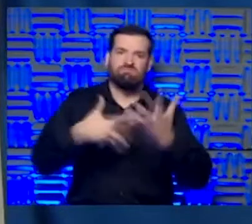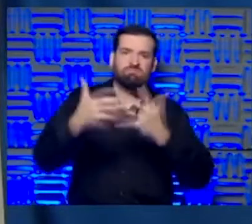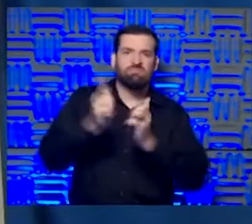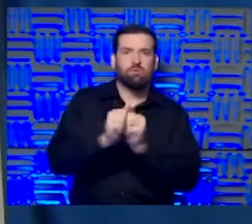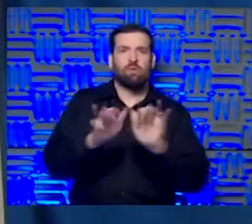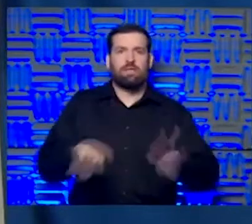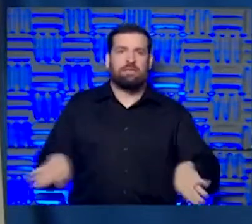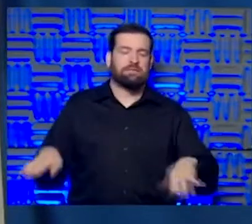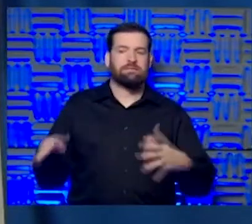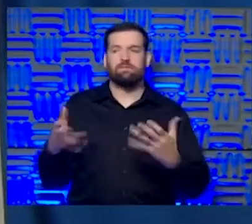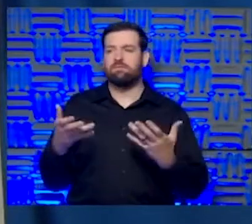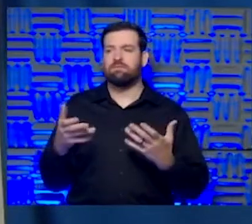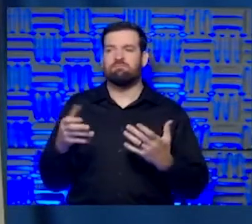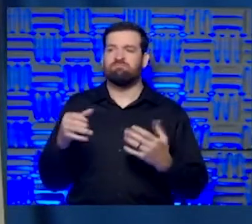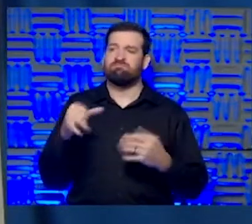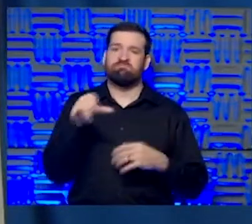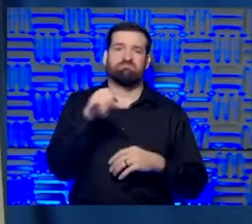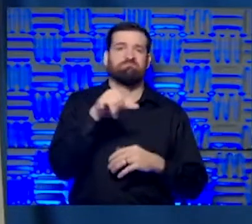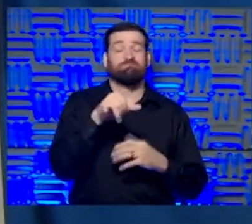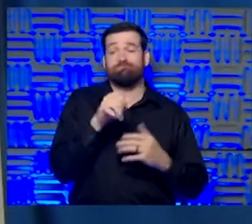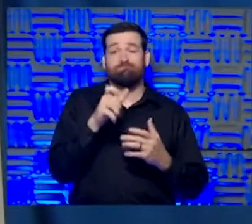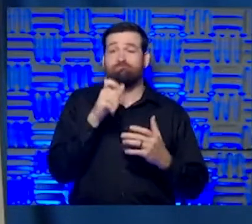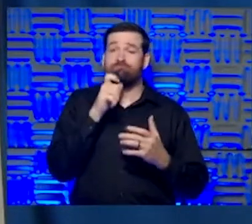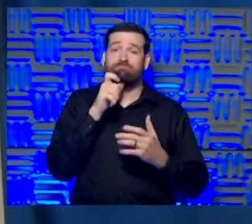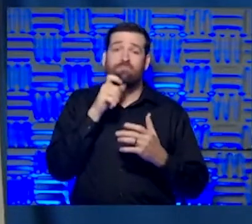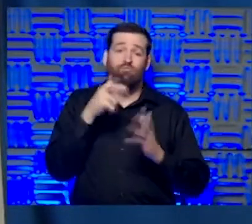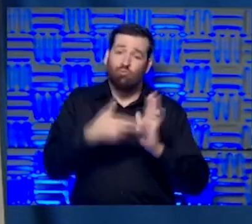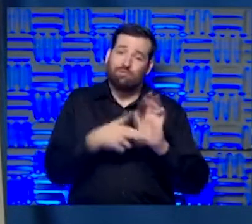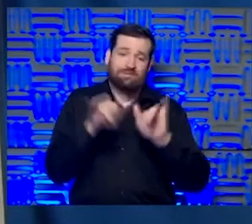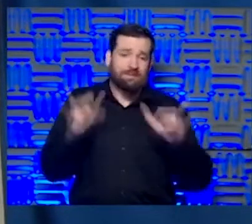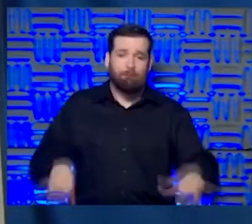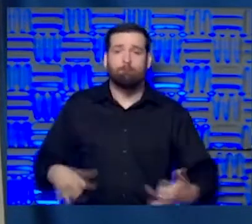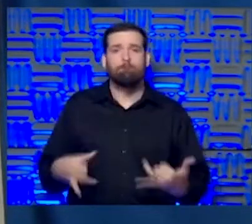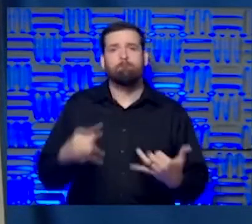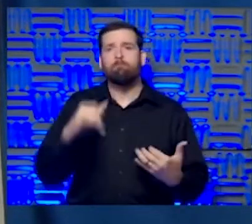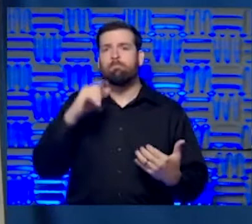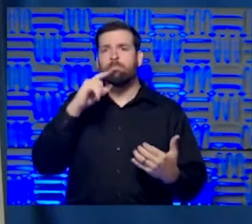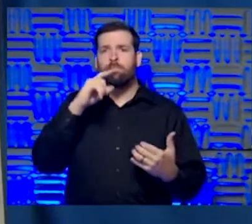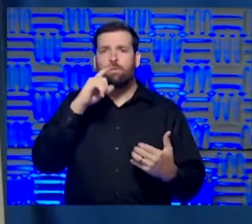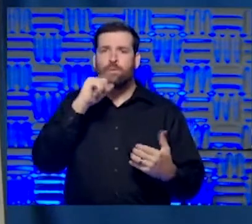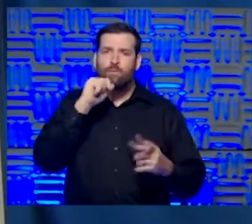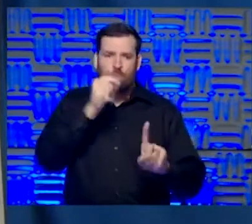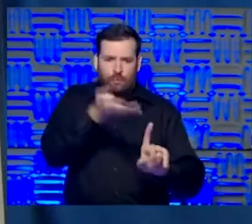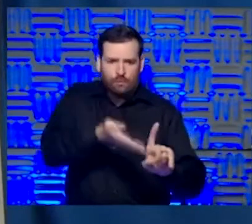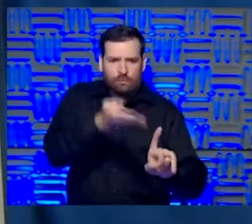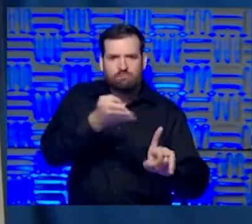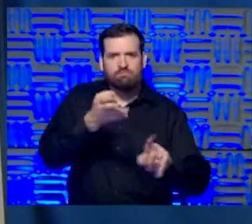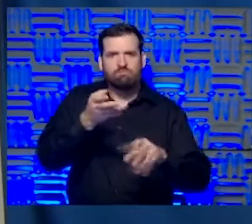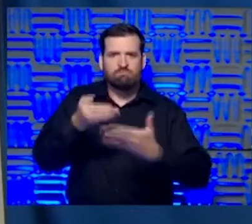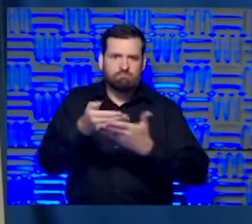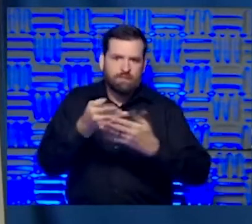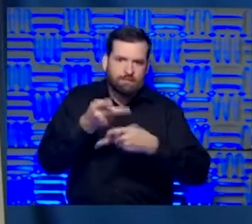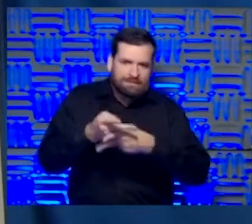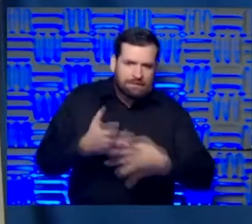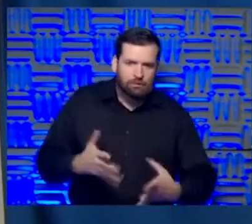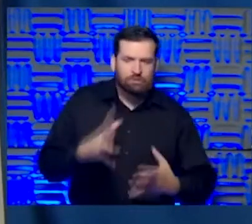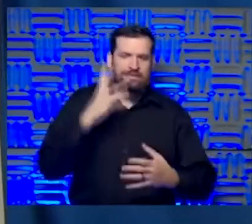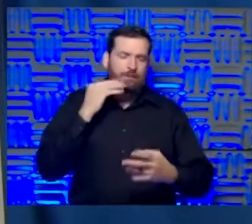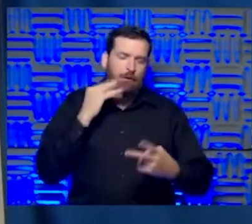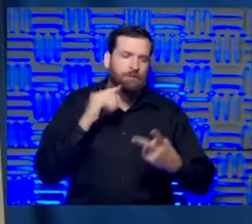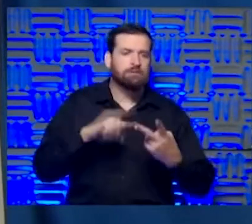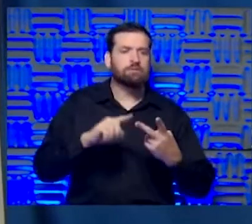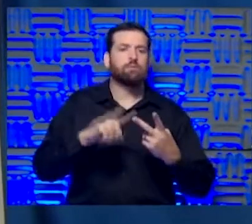other people, I think those rules probably haven't changed. Who's that? What's that babysitter's experience? Where have they